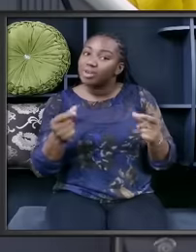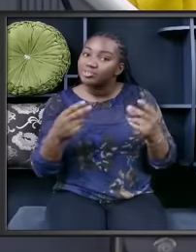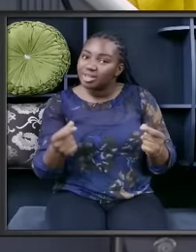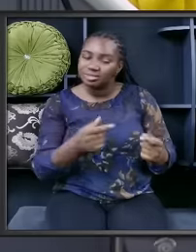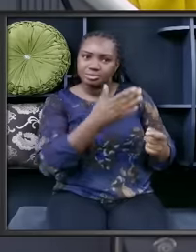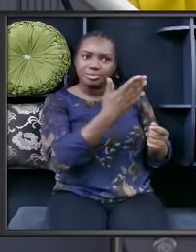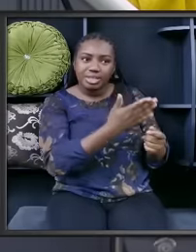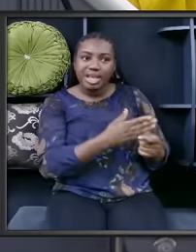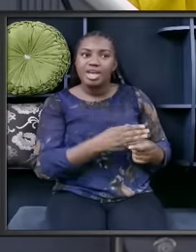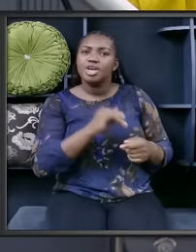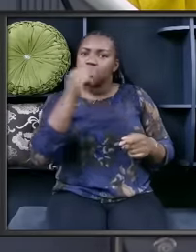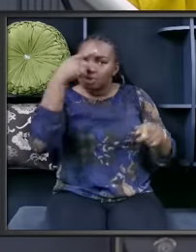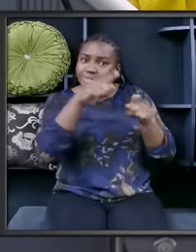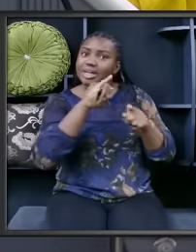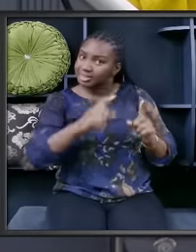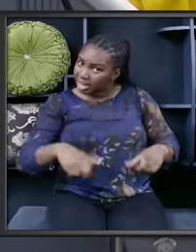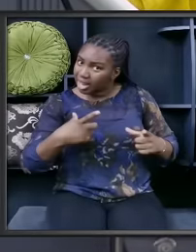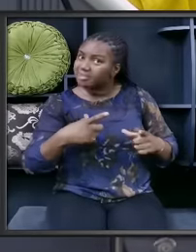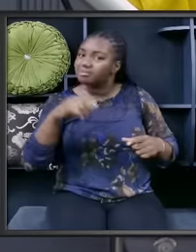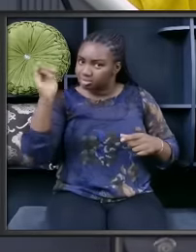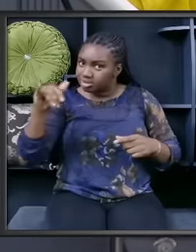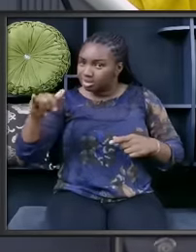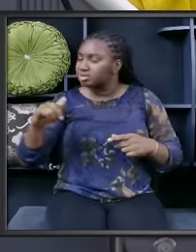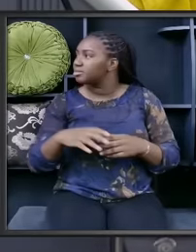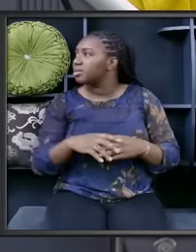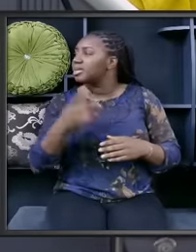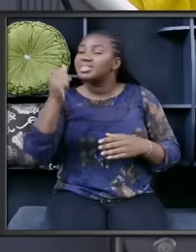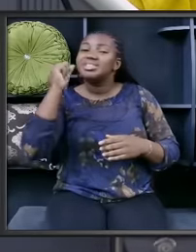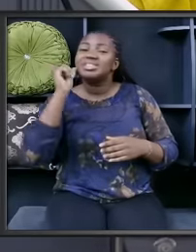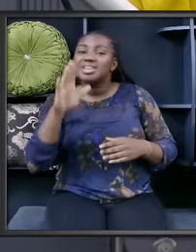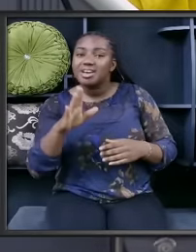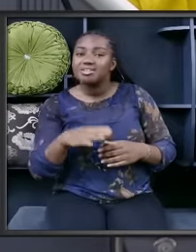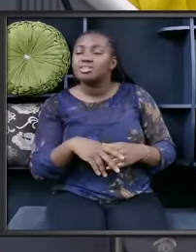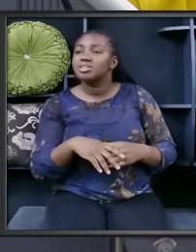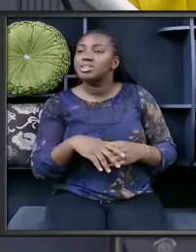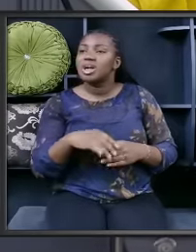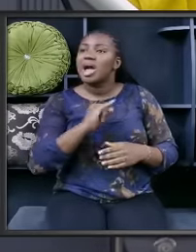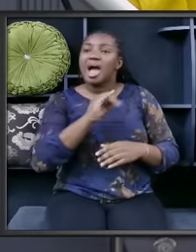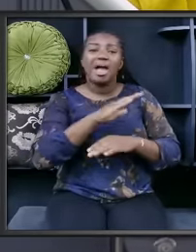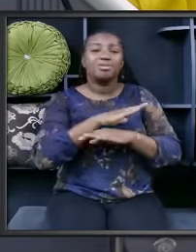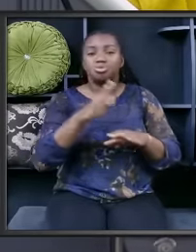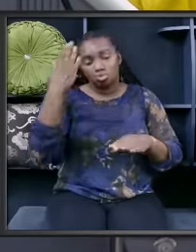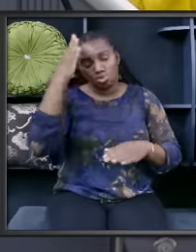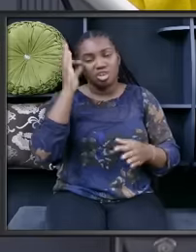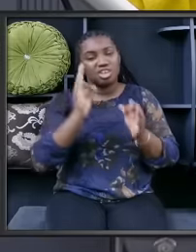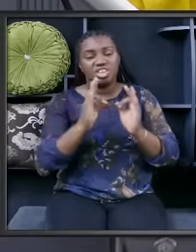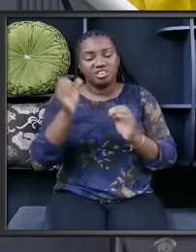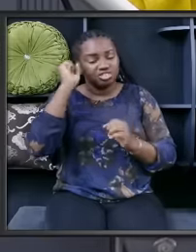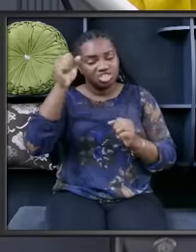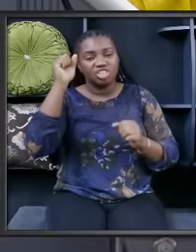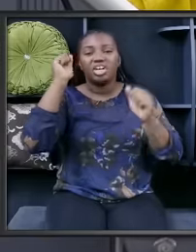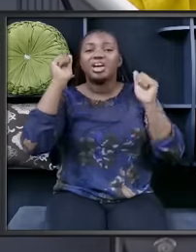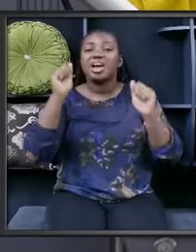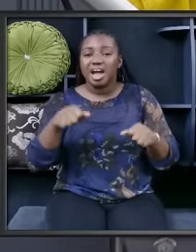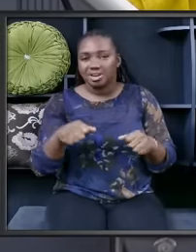to testify if... you know this. The girl knows, but I don't know whether she can come out to studio. Yeah, but she knows support waiting against